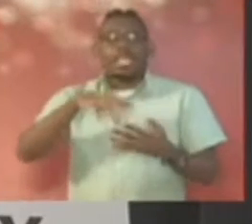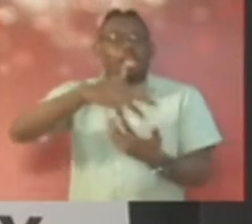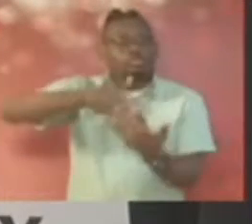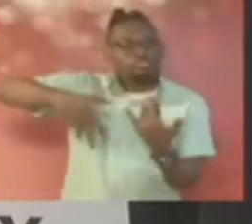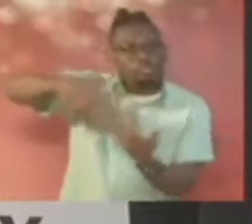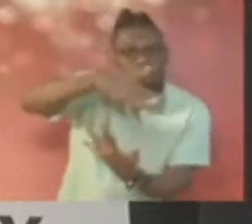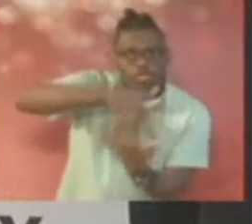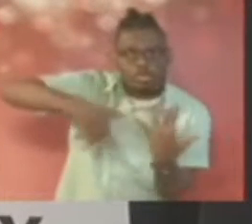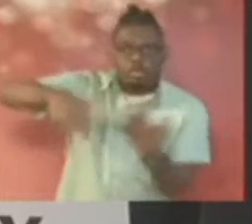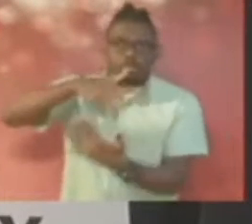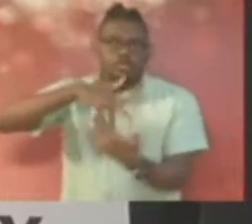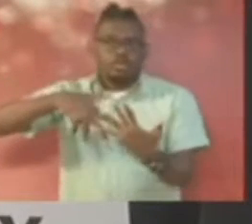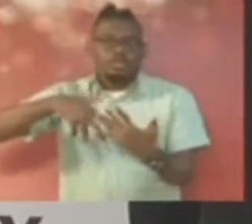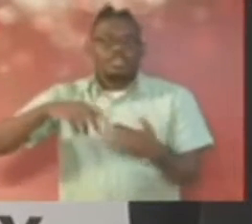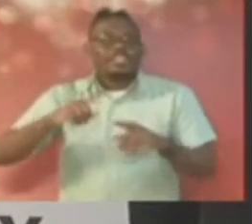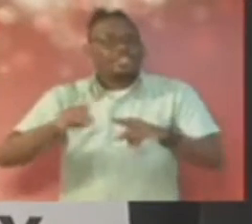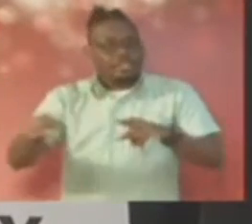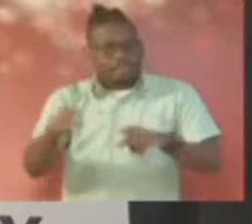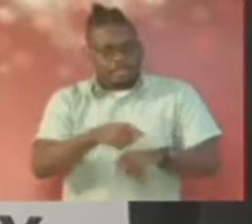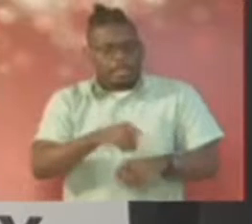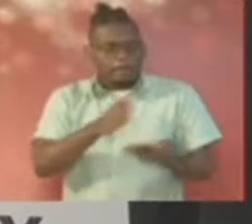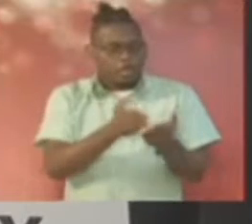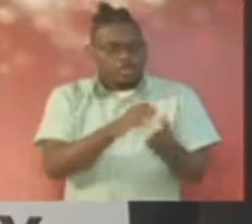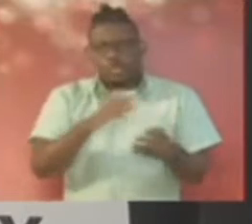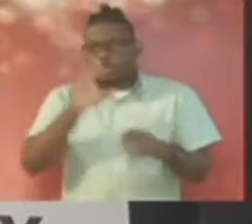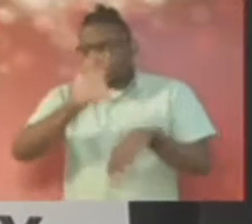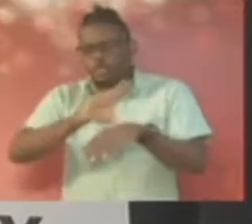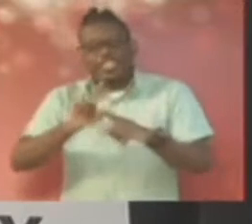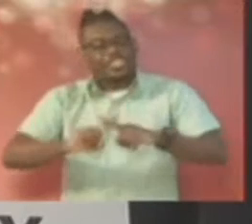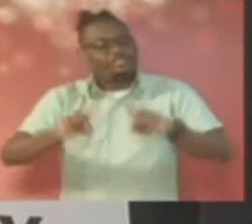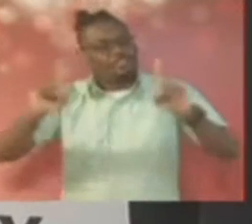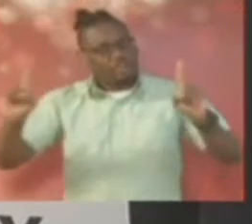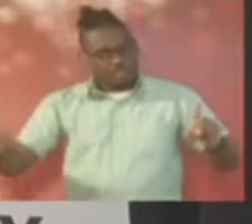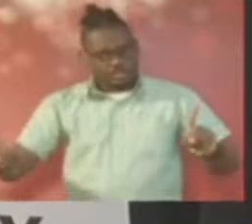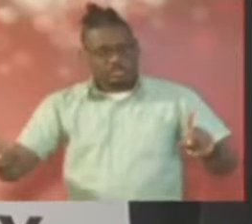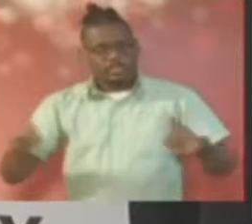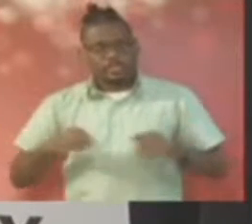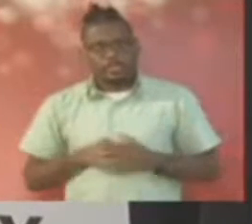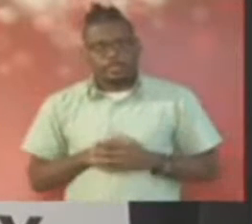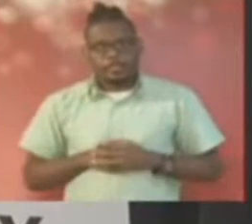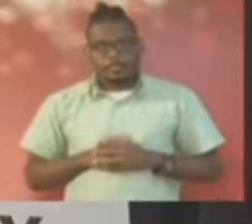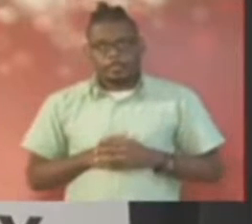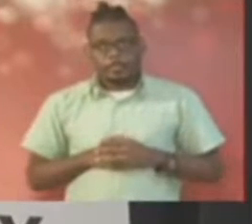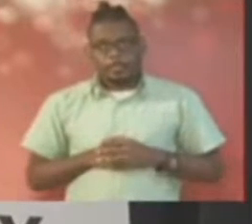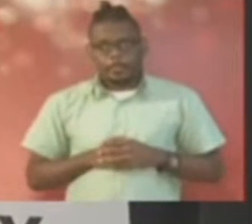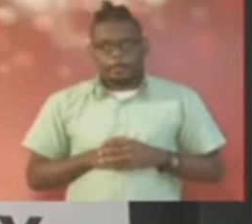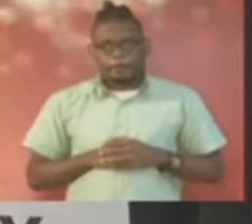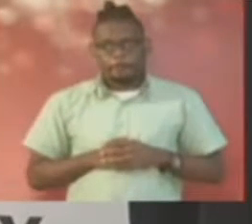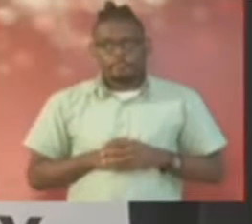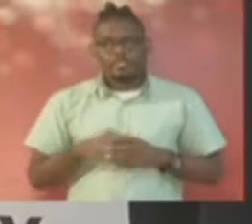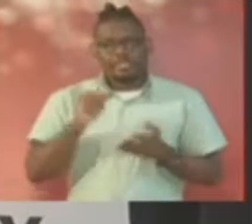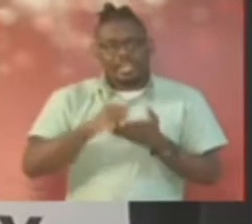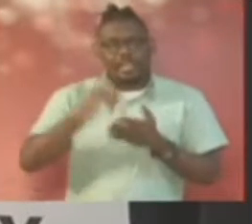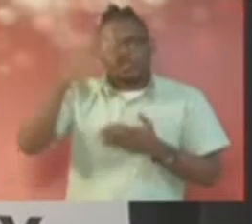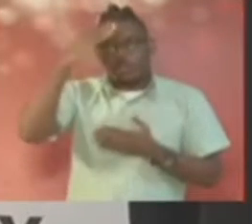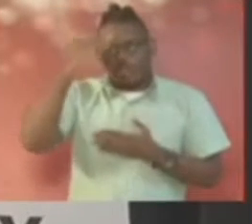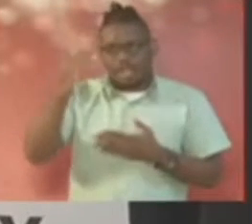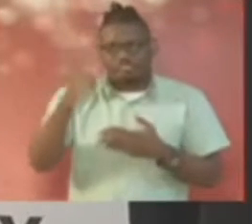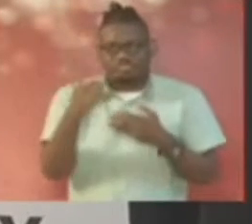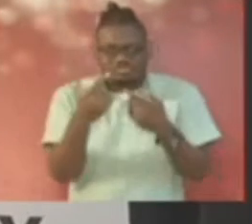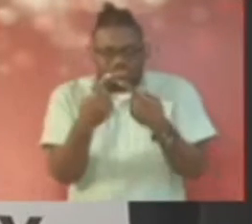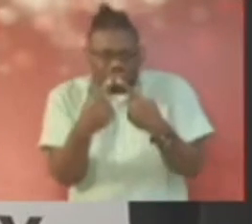of interaction. And what we're actually attempting to do by minimizing the duration